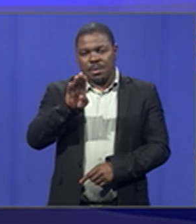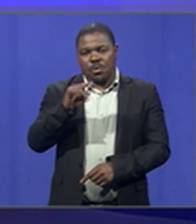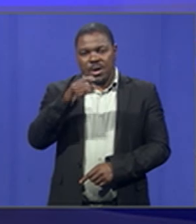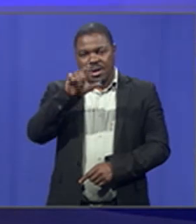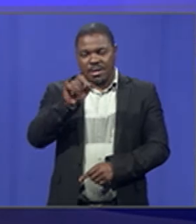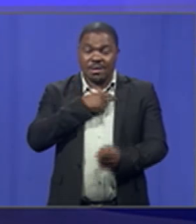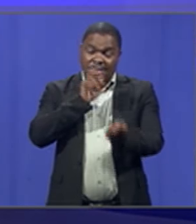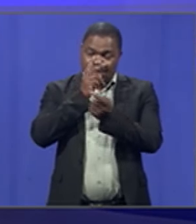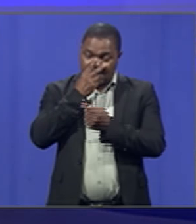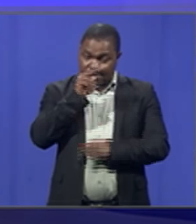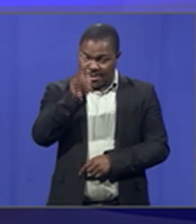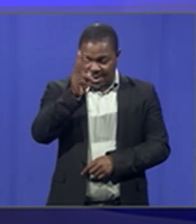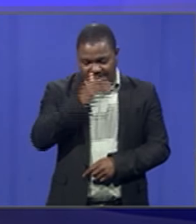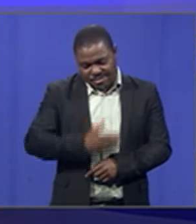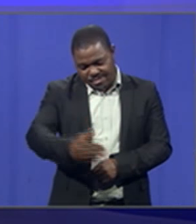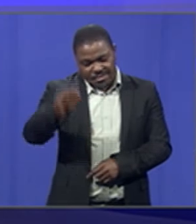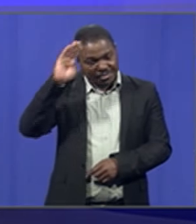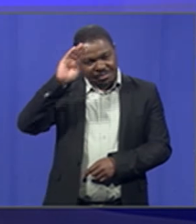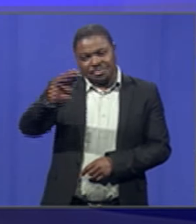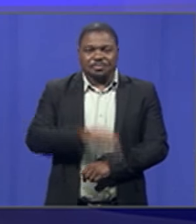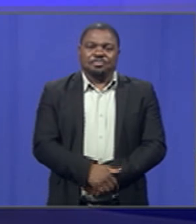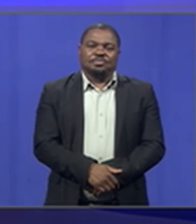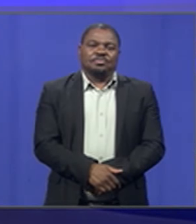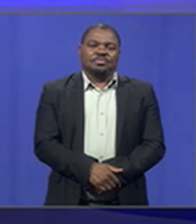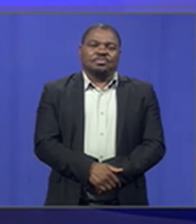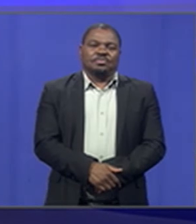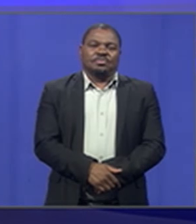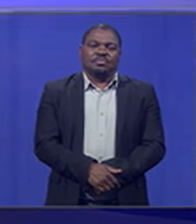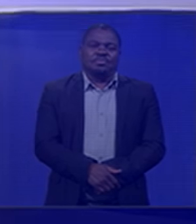re kopana mo nako di etlang. Phiri o rile ga bosegangwe.